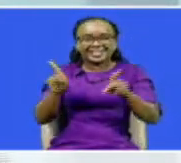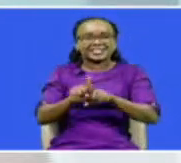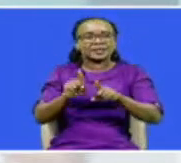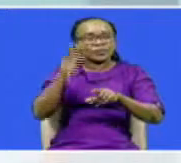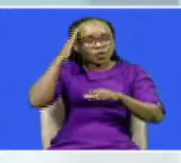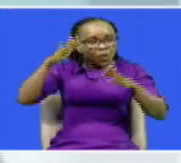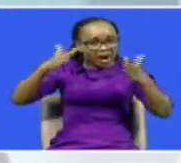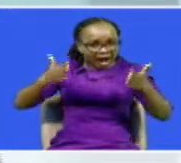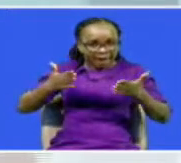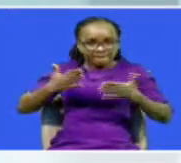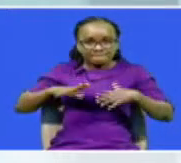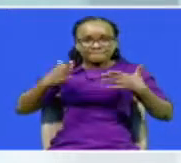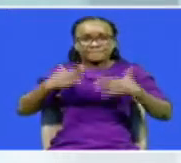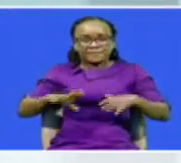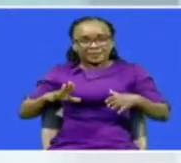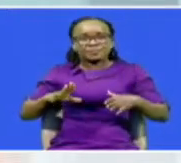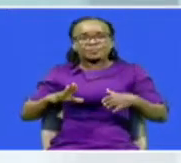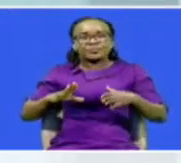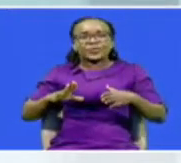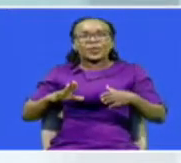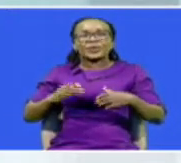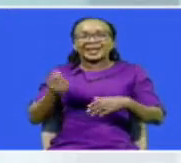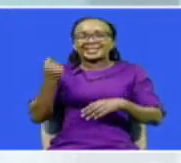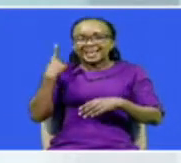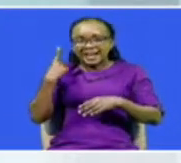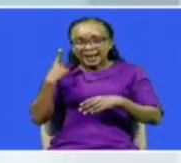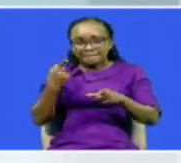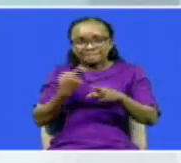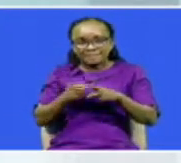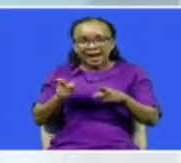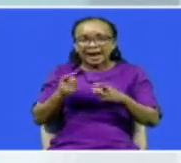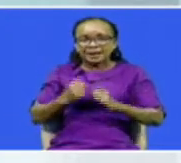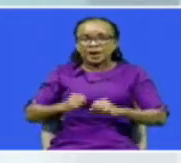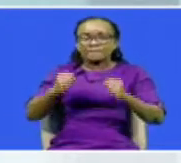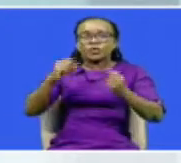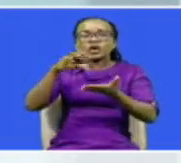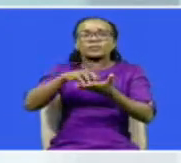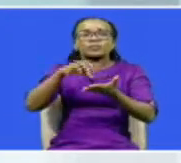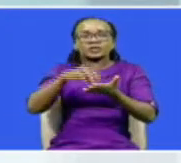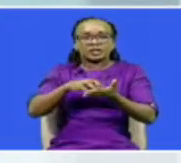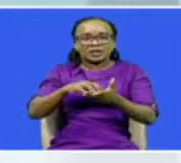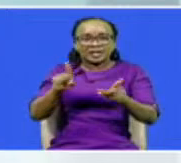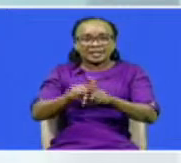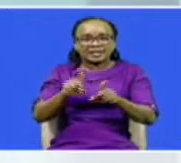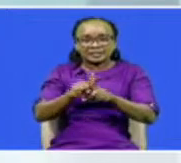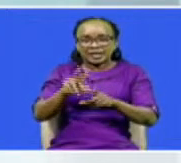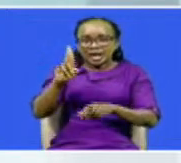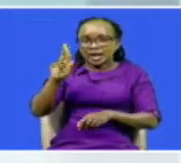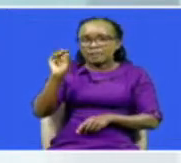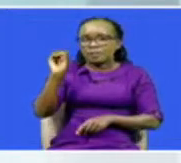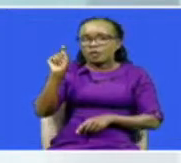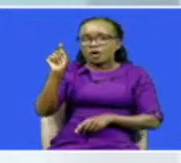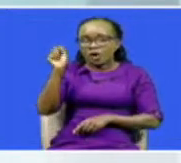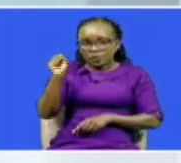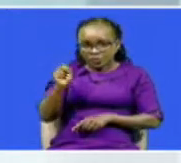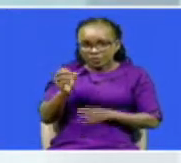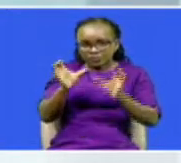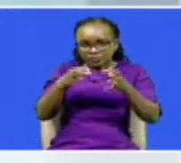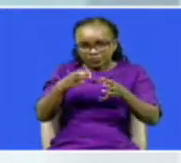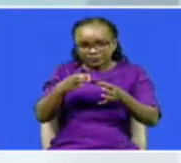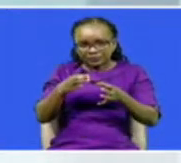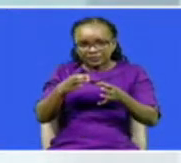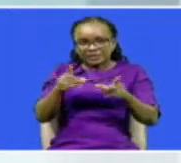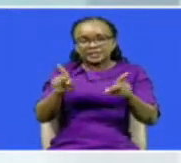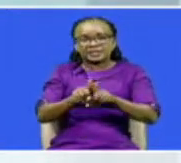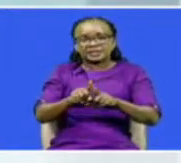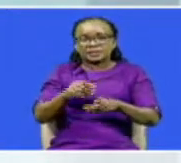how people misconstrued it. But I was underpinning my boss's position and Roots Party position that you're not joining either side,